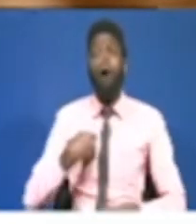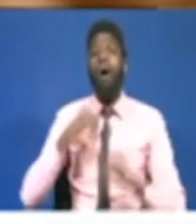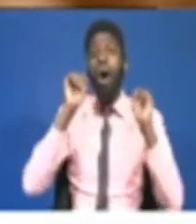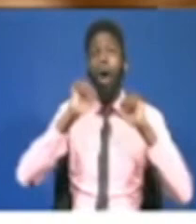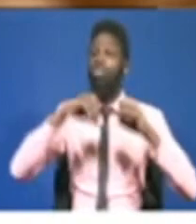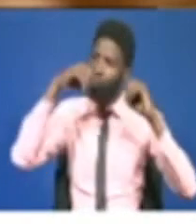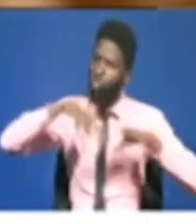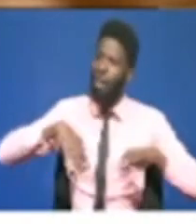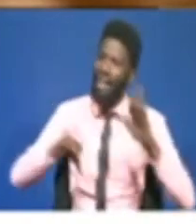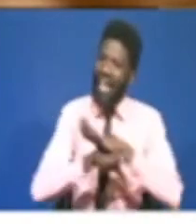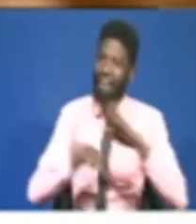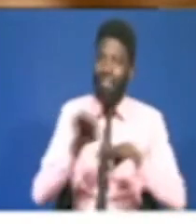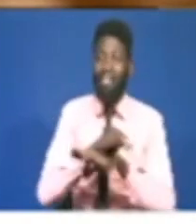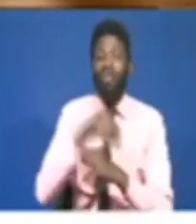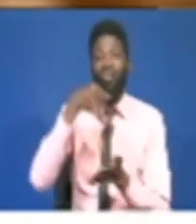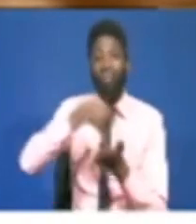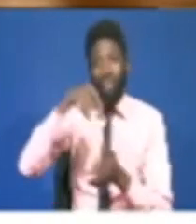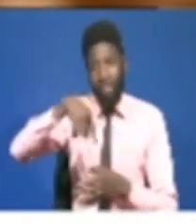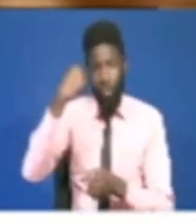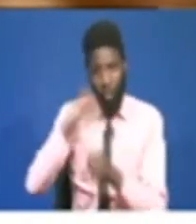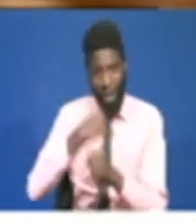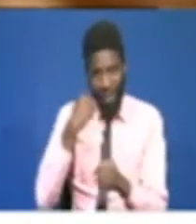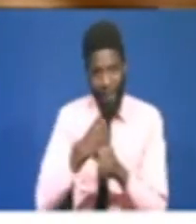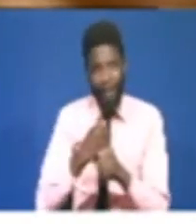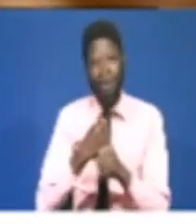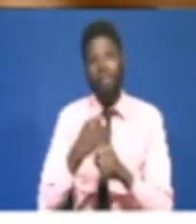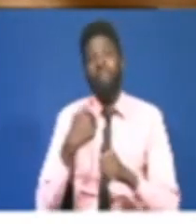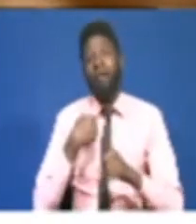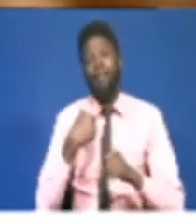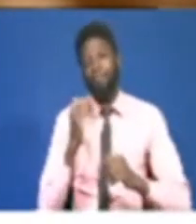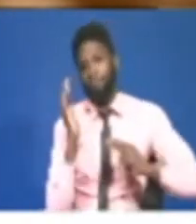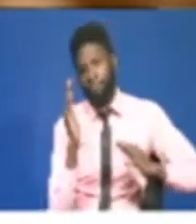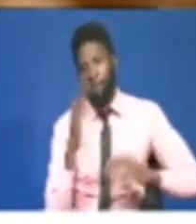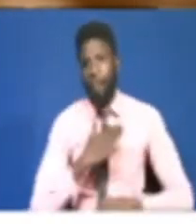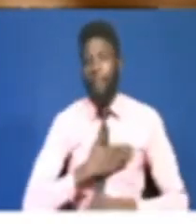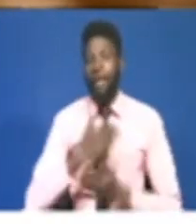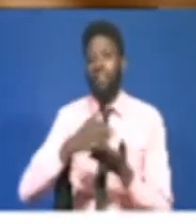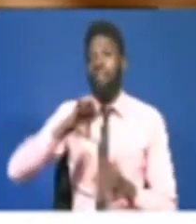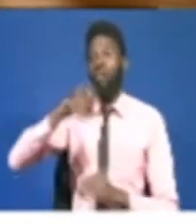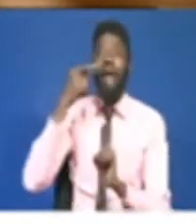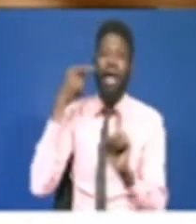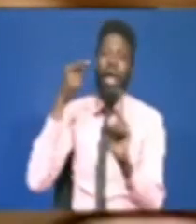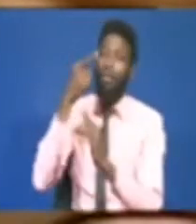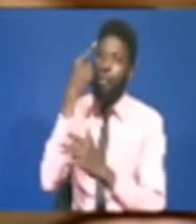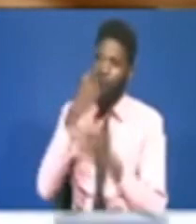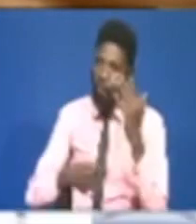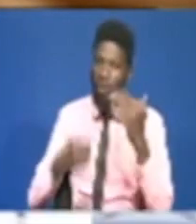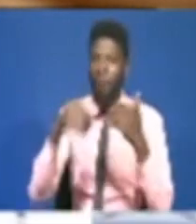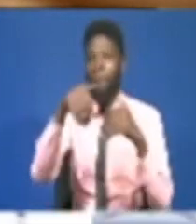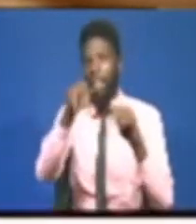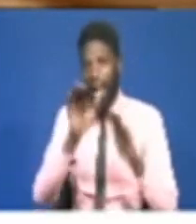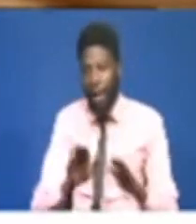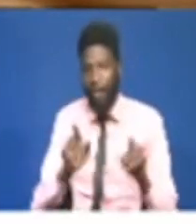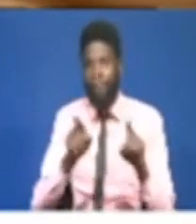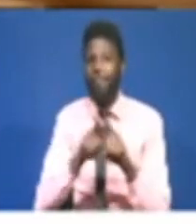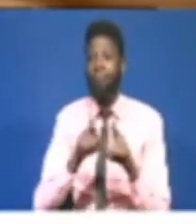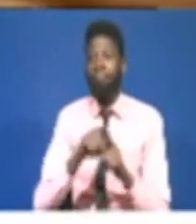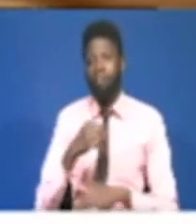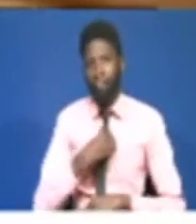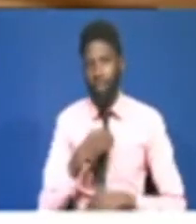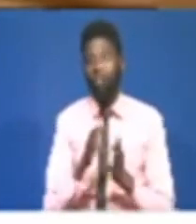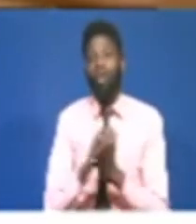assignment, and rushed to my constituency to condole, bury, and have local security